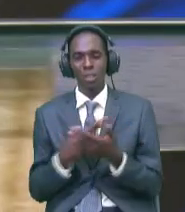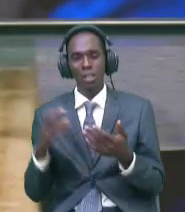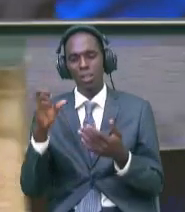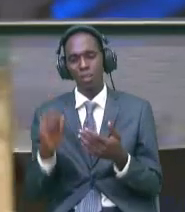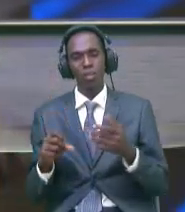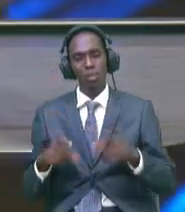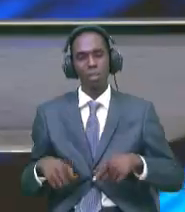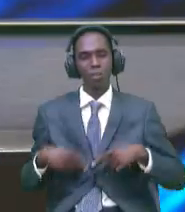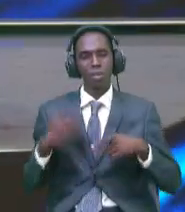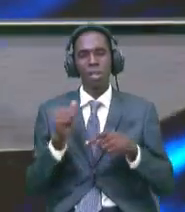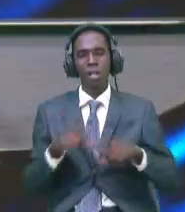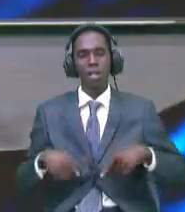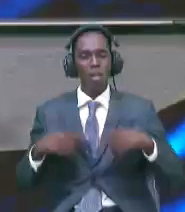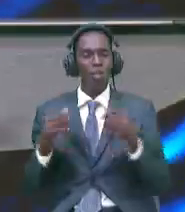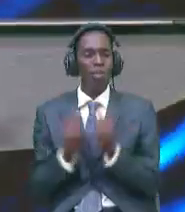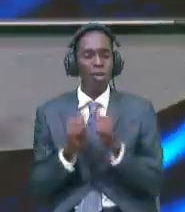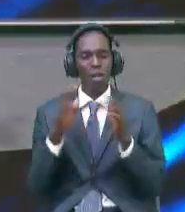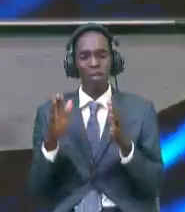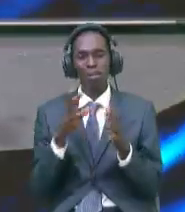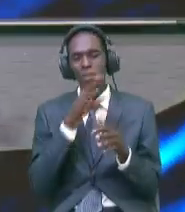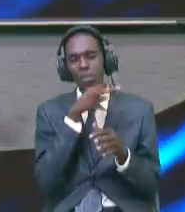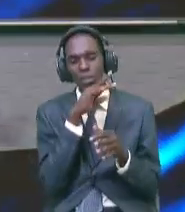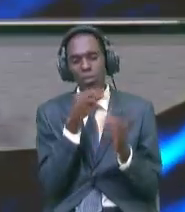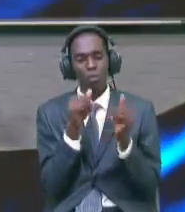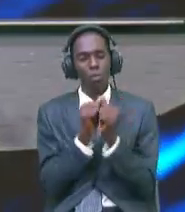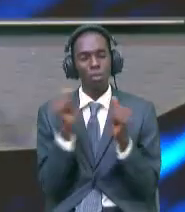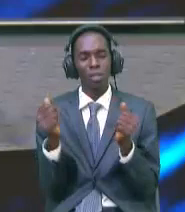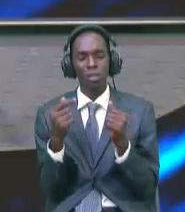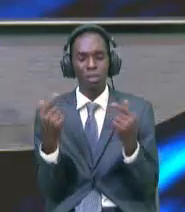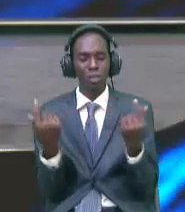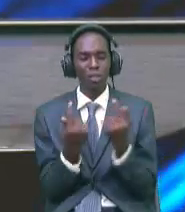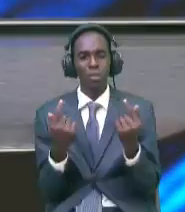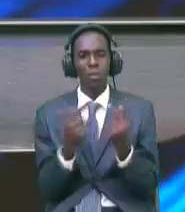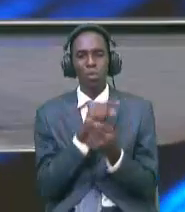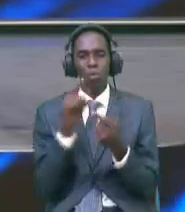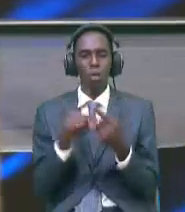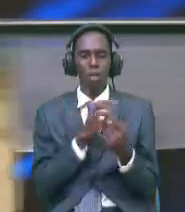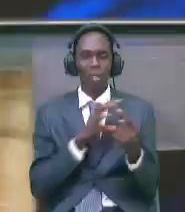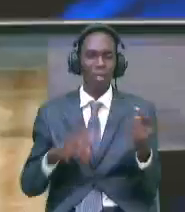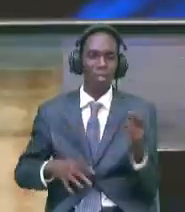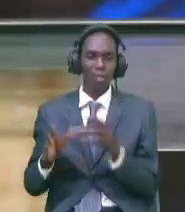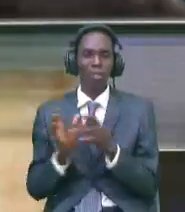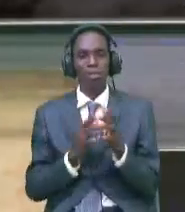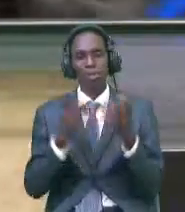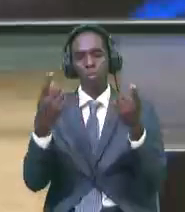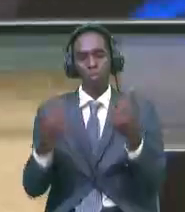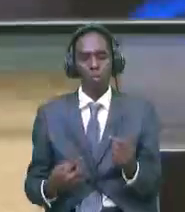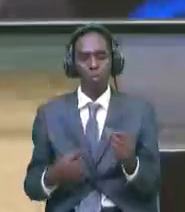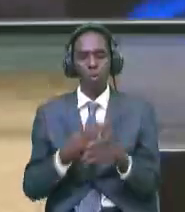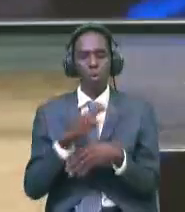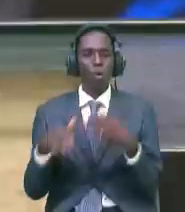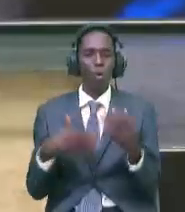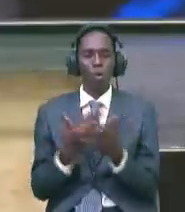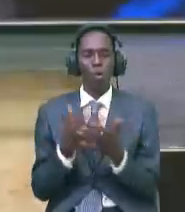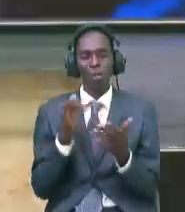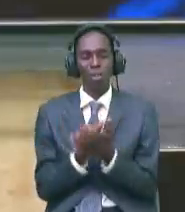life without spot, without wrinkle, and without blemish. When Christ comes, then all those saints